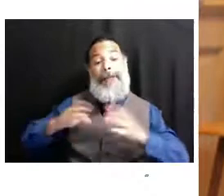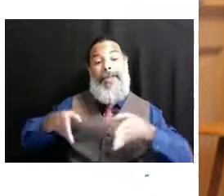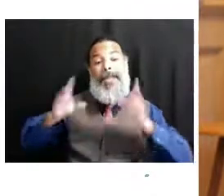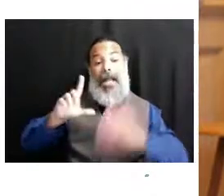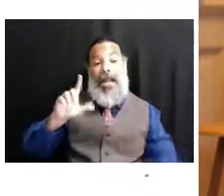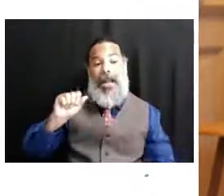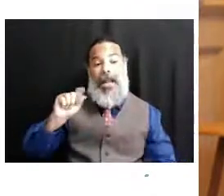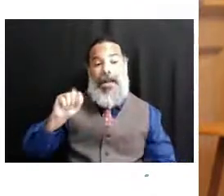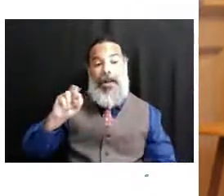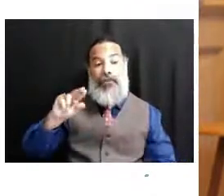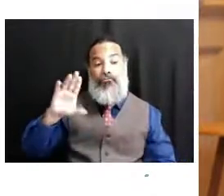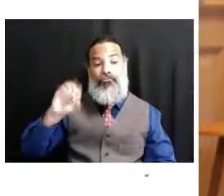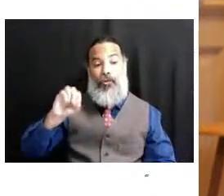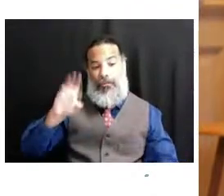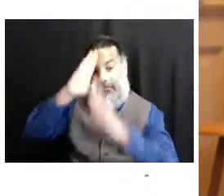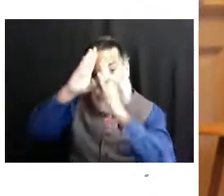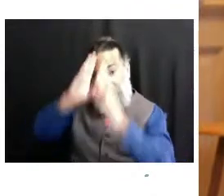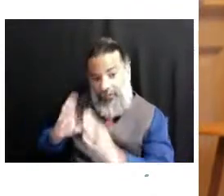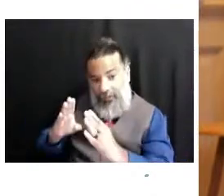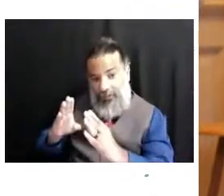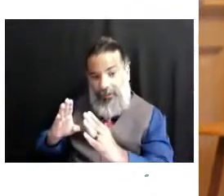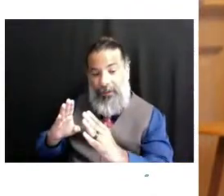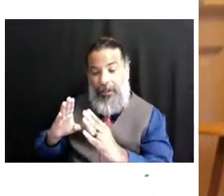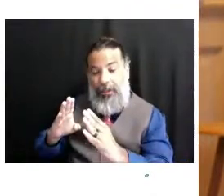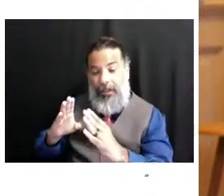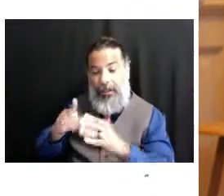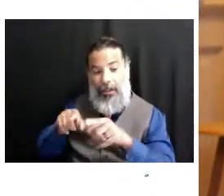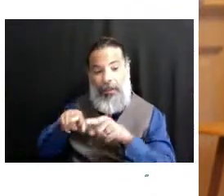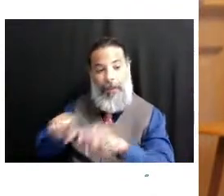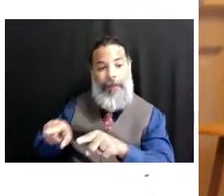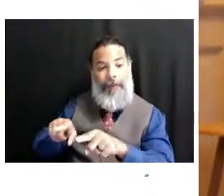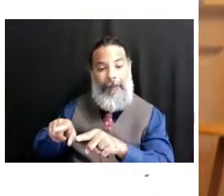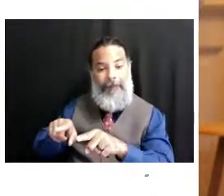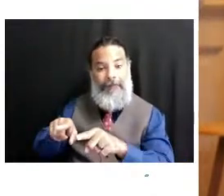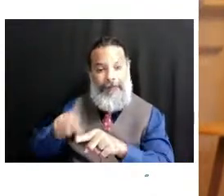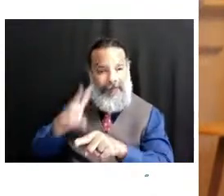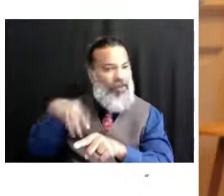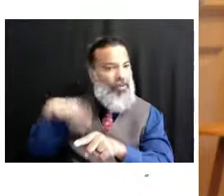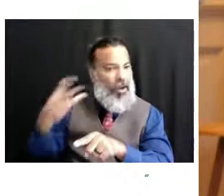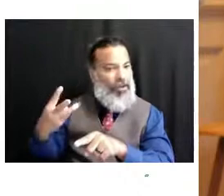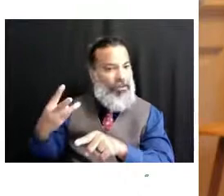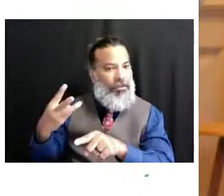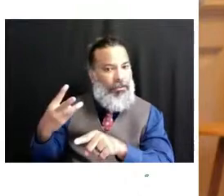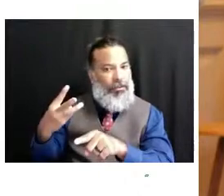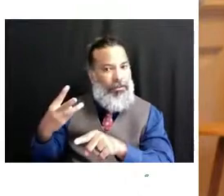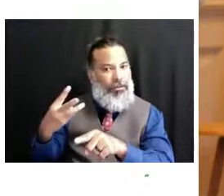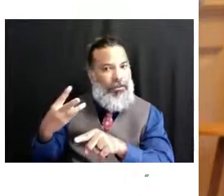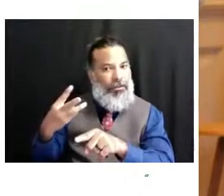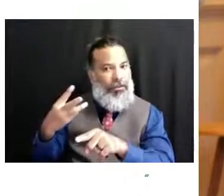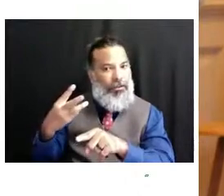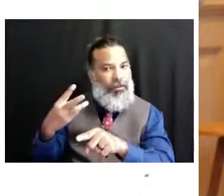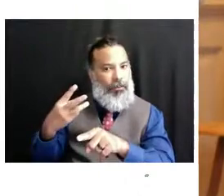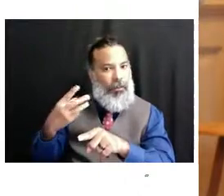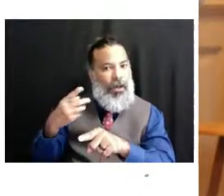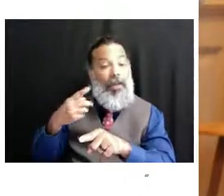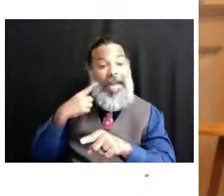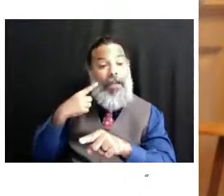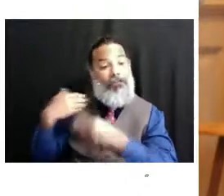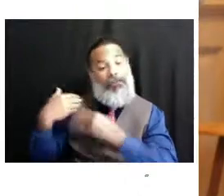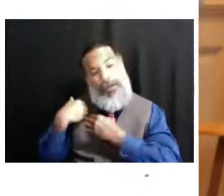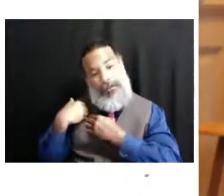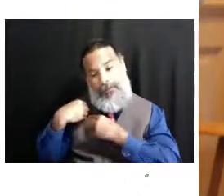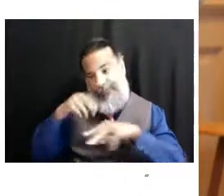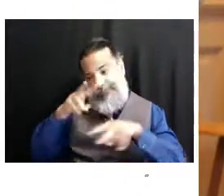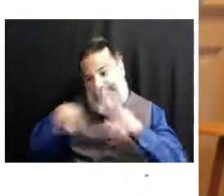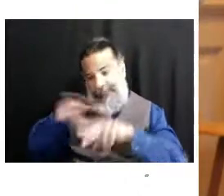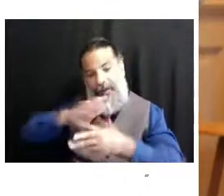really focused on when he was in Washington as the surveyor of public buildings was, of course,